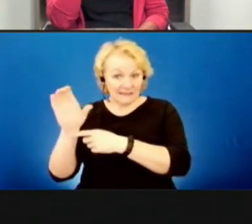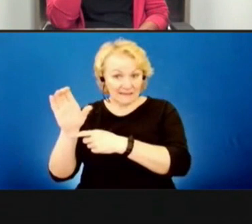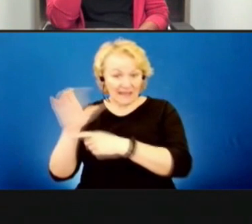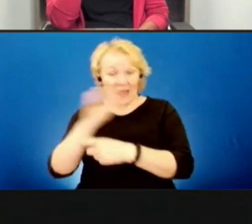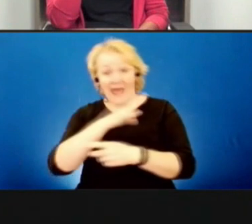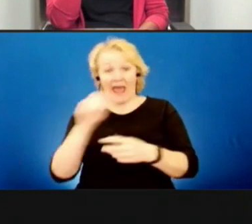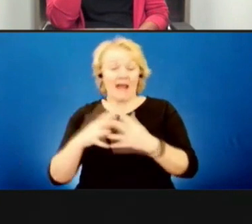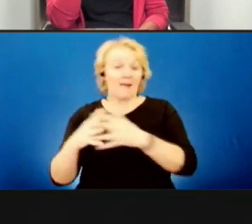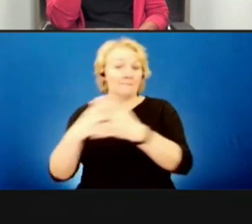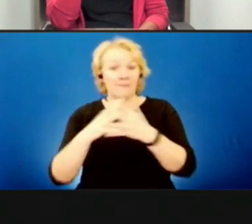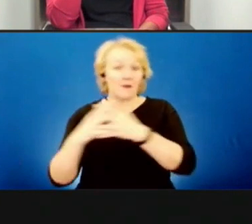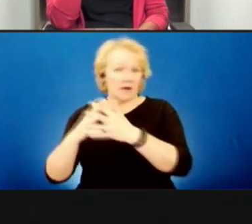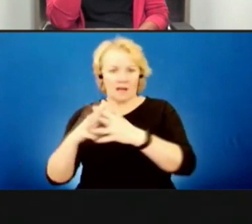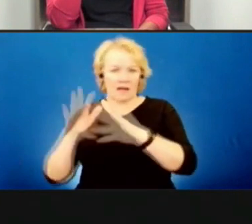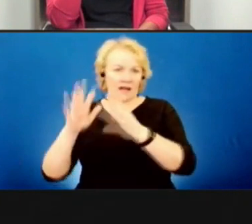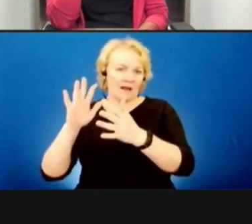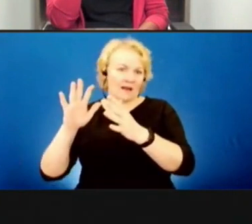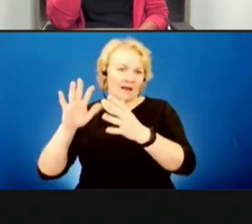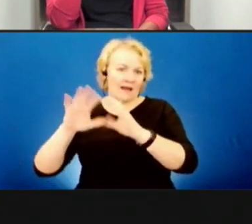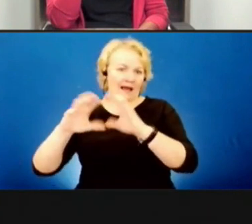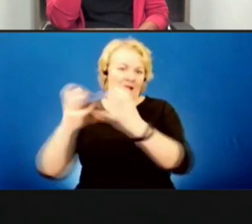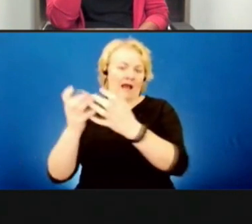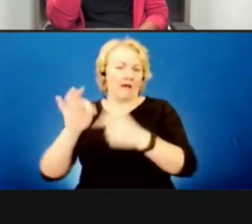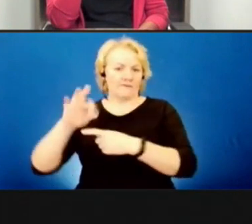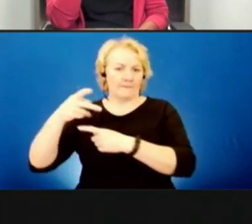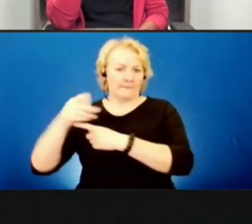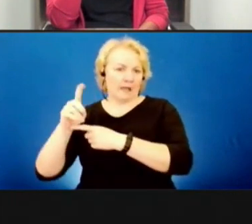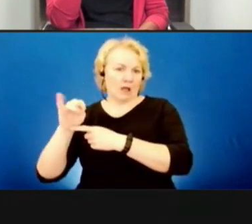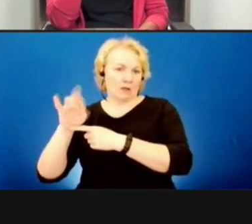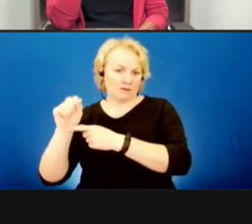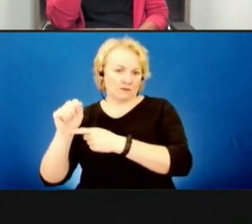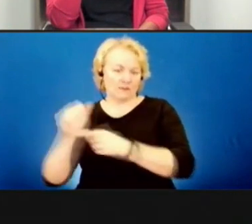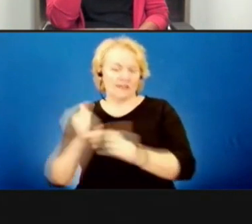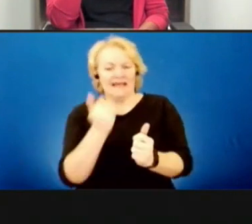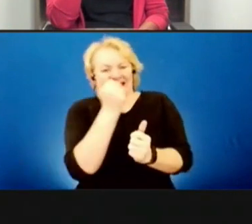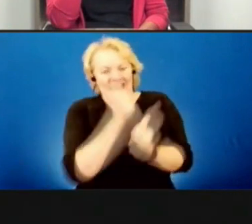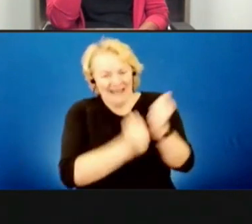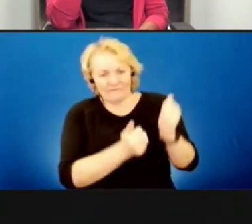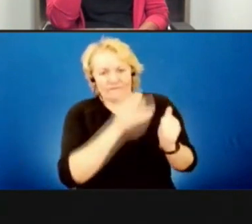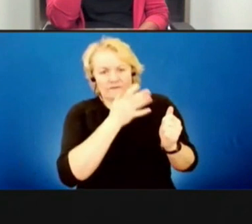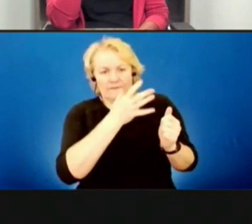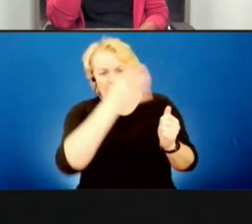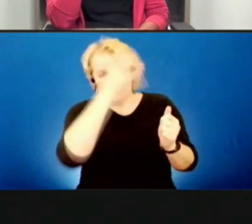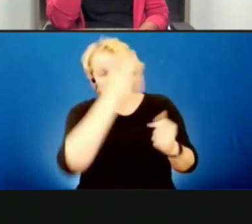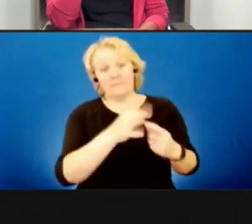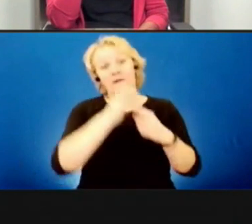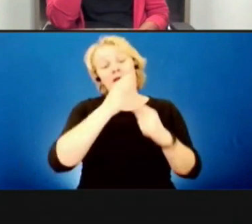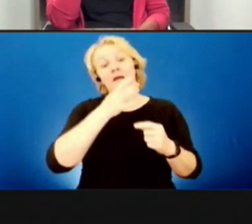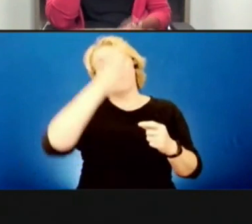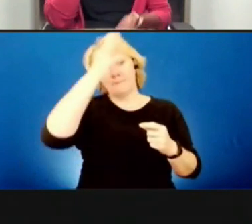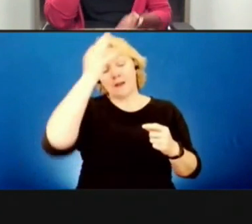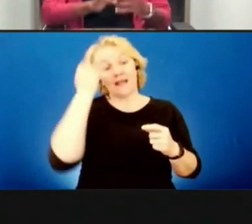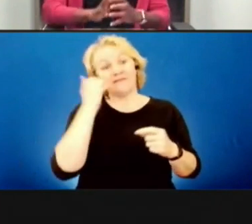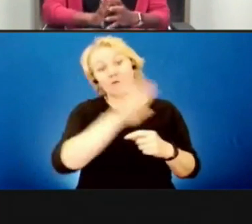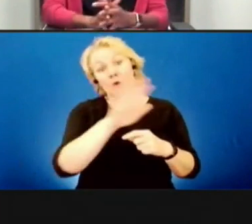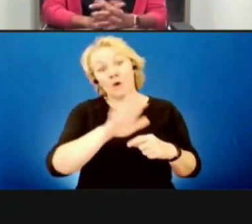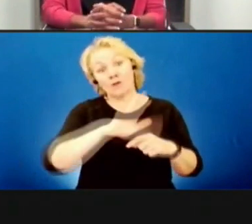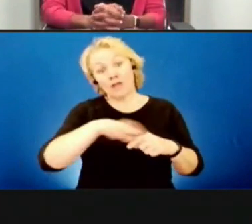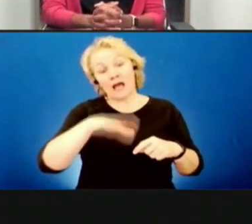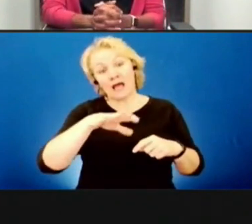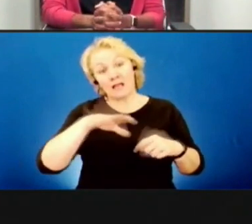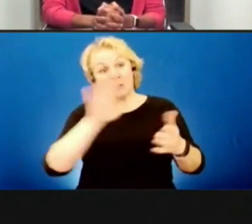American Academy of Pediatrics. Every parent, especially a parent of a school-age child,